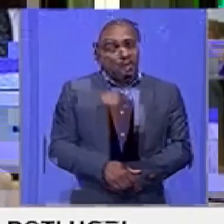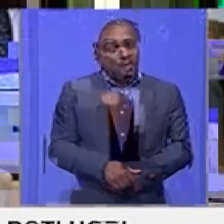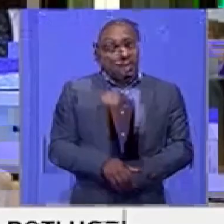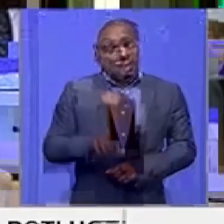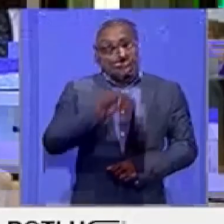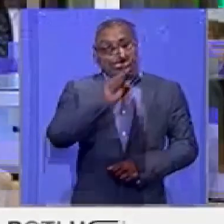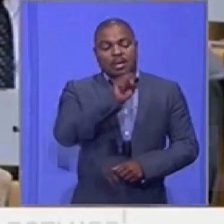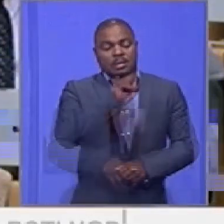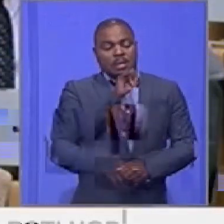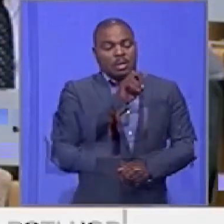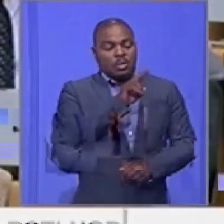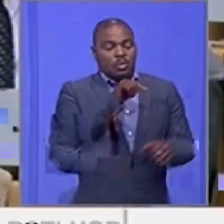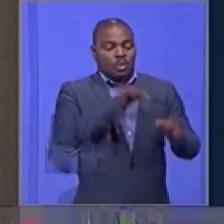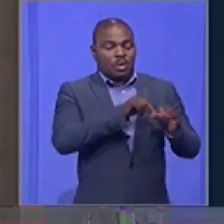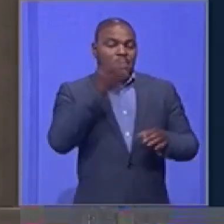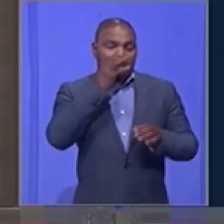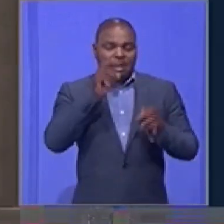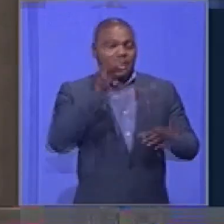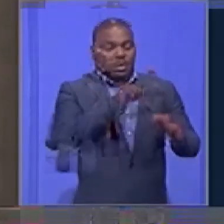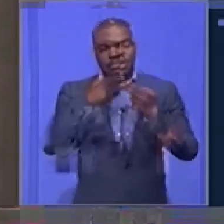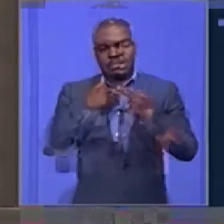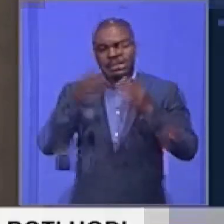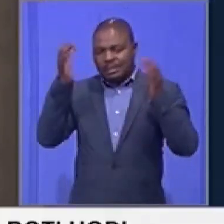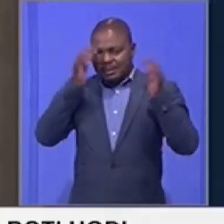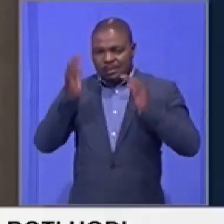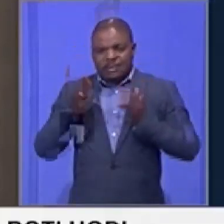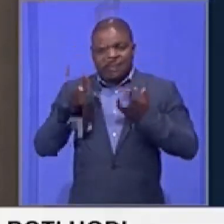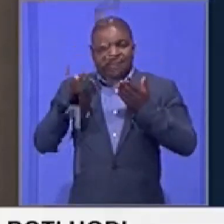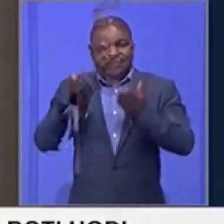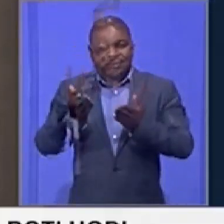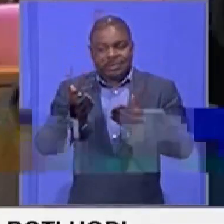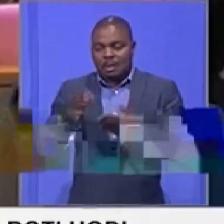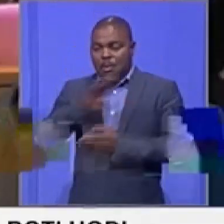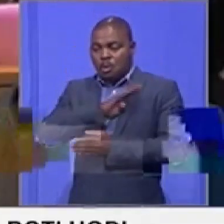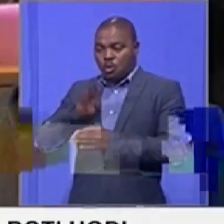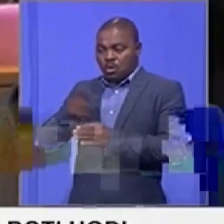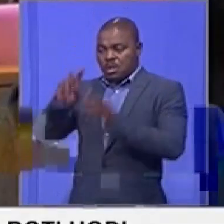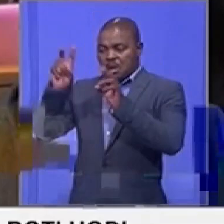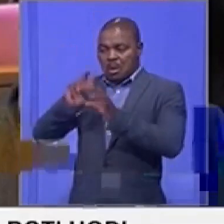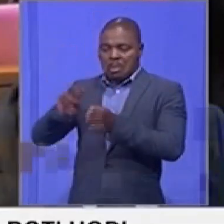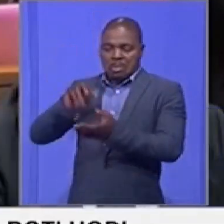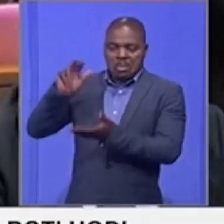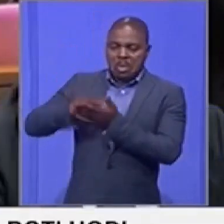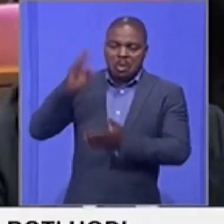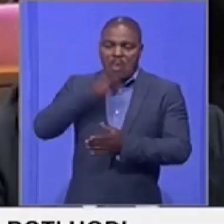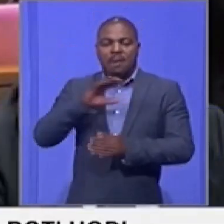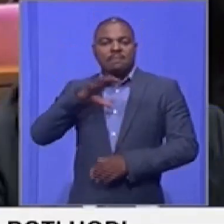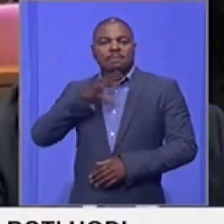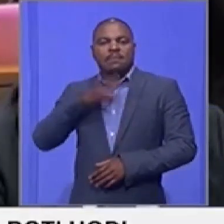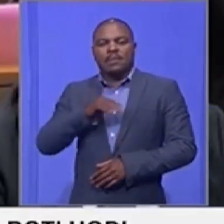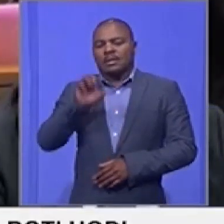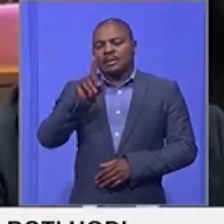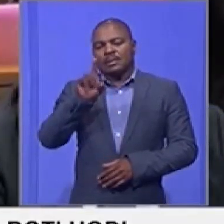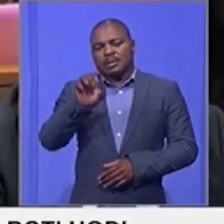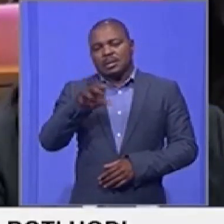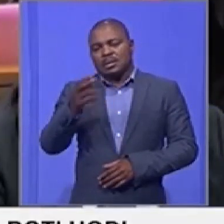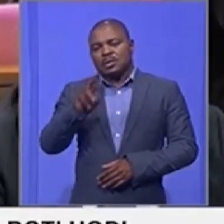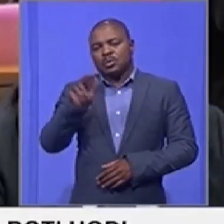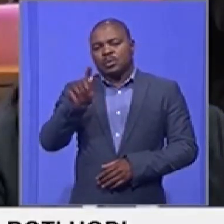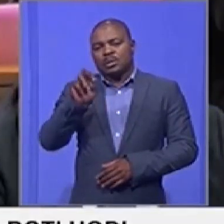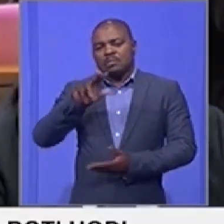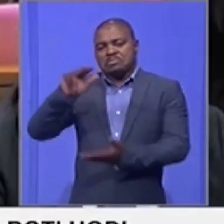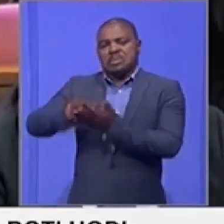SIU ya re pegelo ya tsa botlhodi ga ya tlanegisiwe ke boto ya Eskom mme ya tlanegisitswe ke di Ruyter. Go le jalo SIU ya